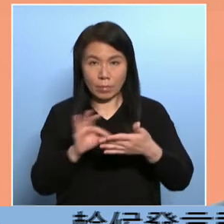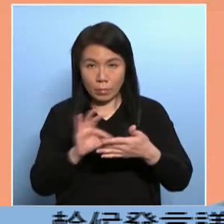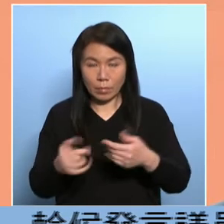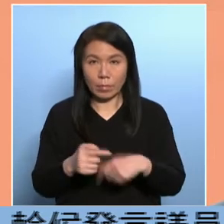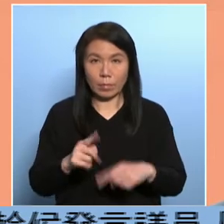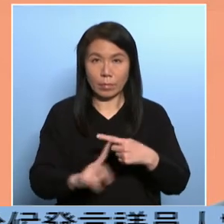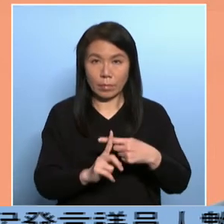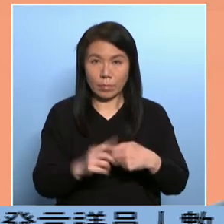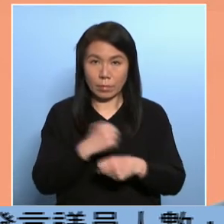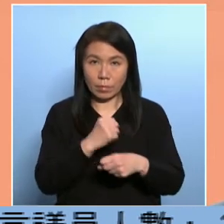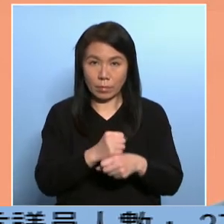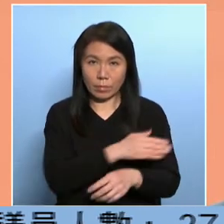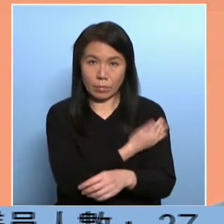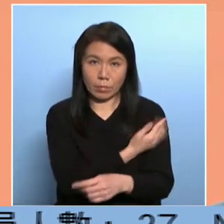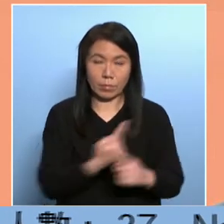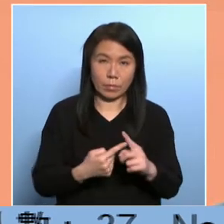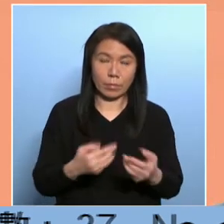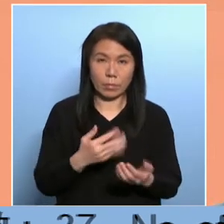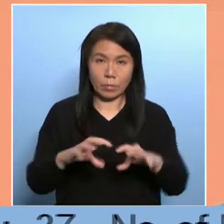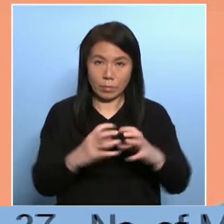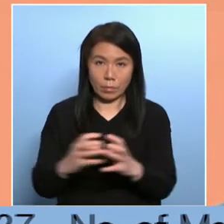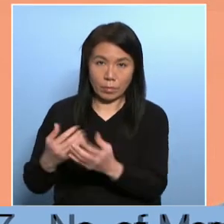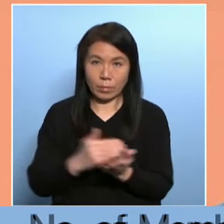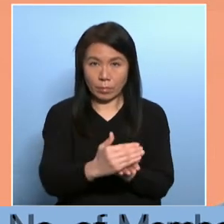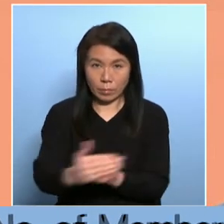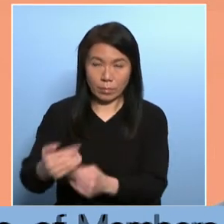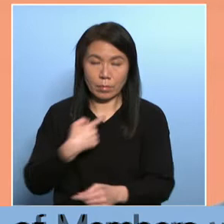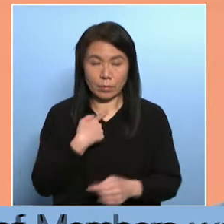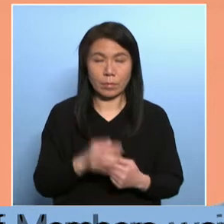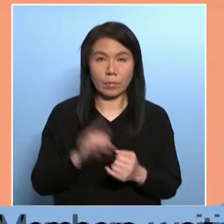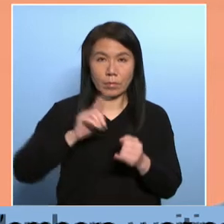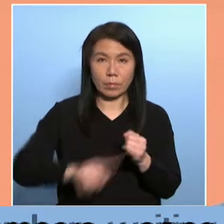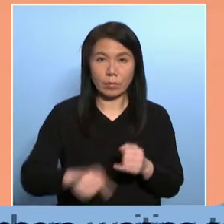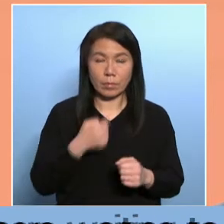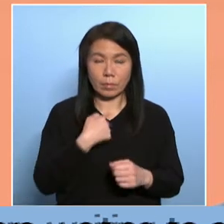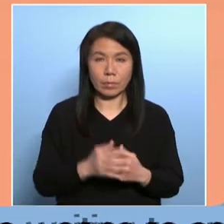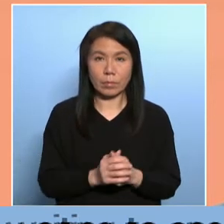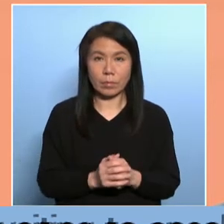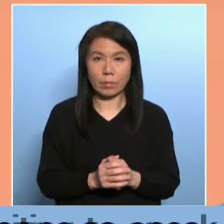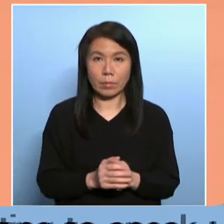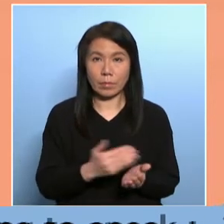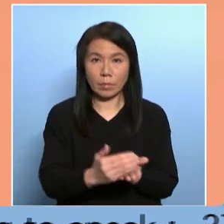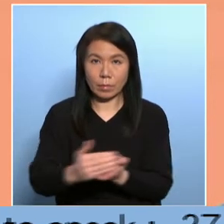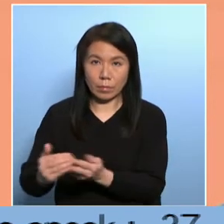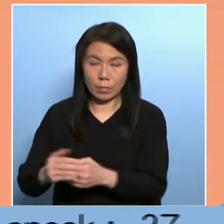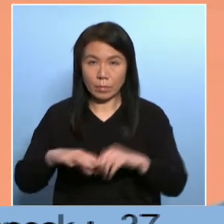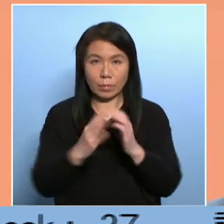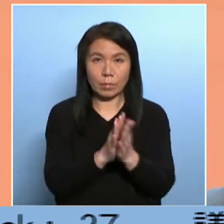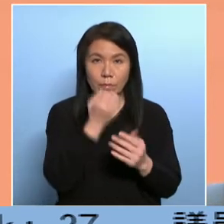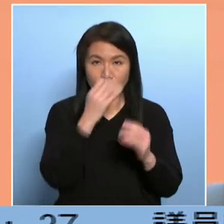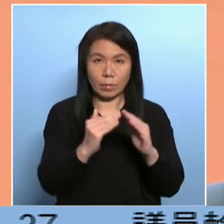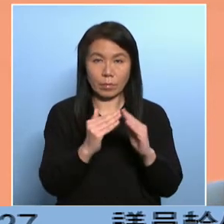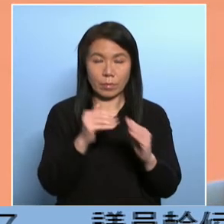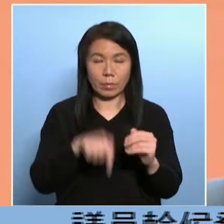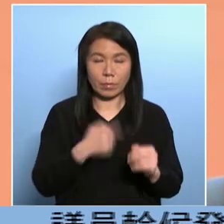infected buildings, to residential homes, and high-risk trade practitioners and clusters. And second, the